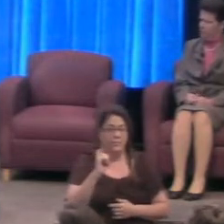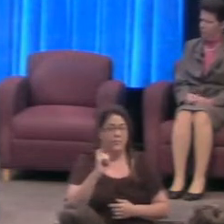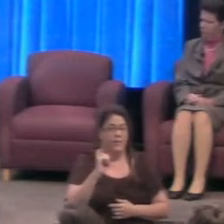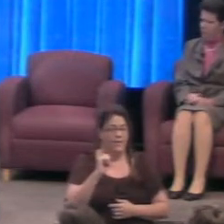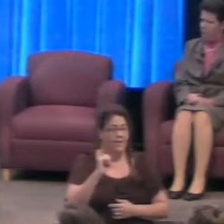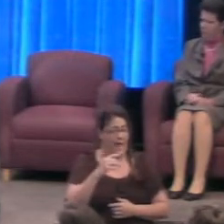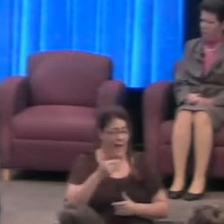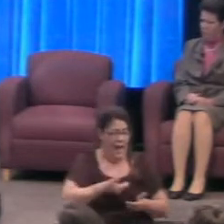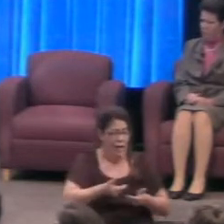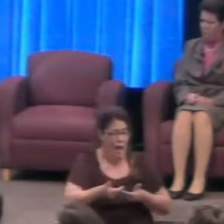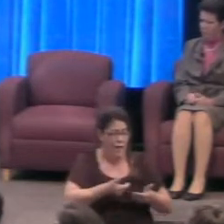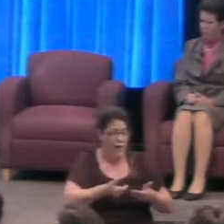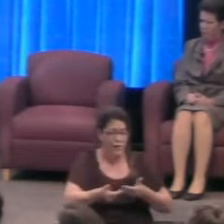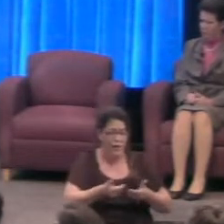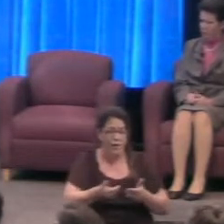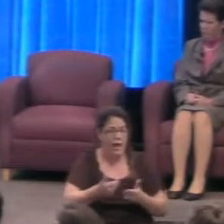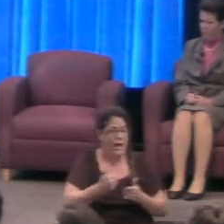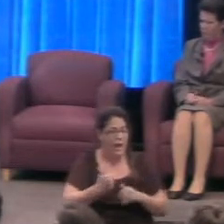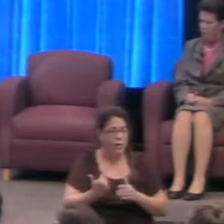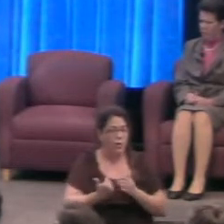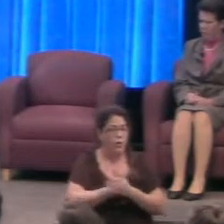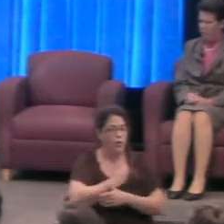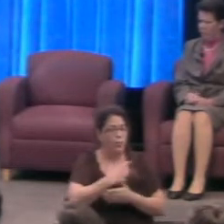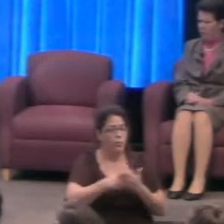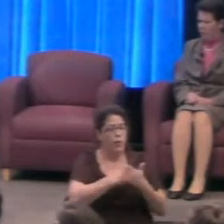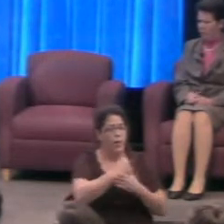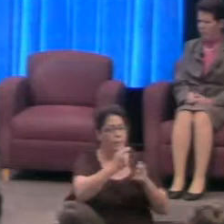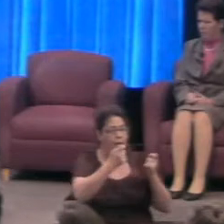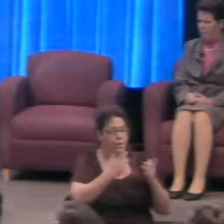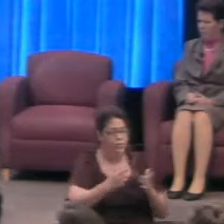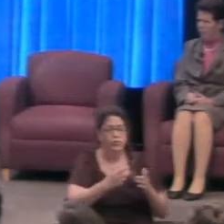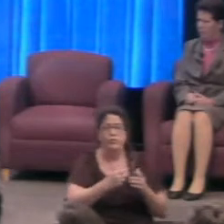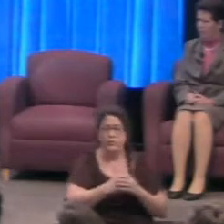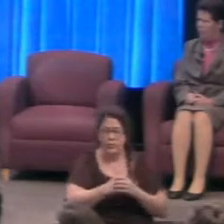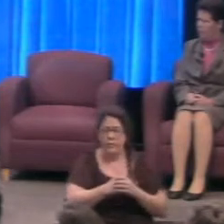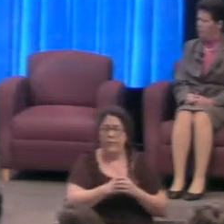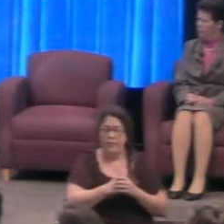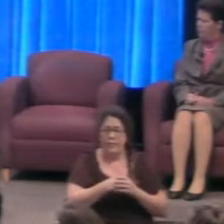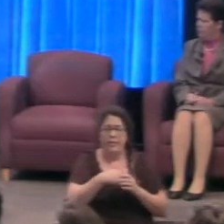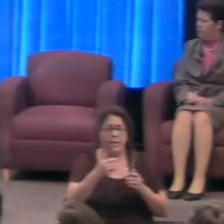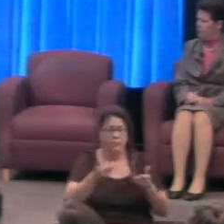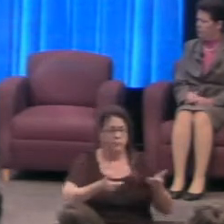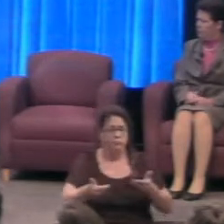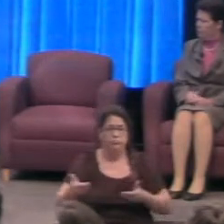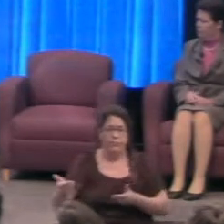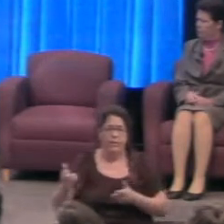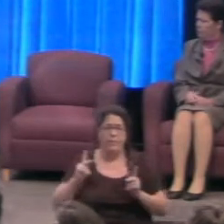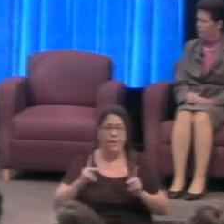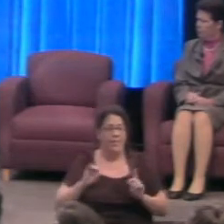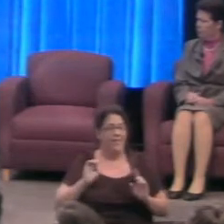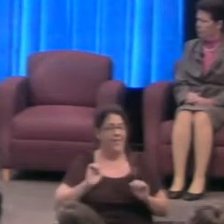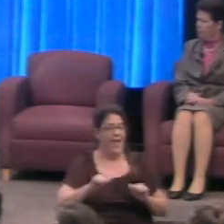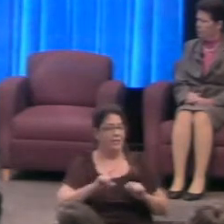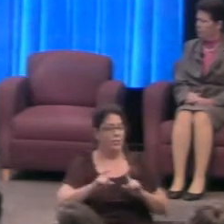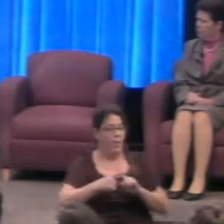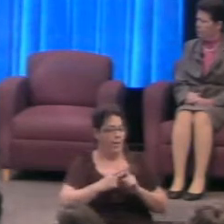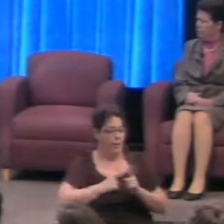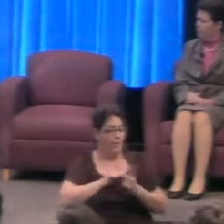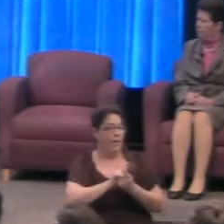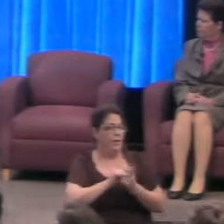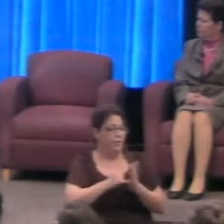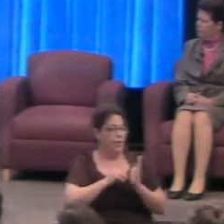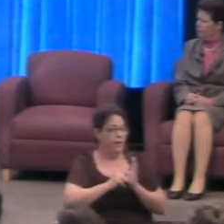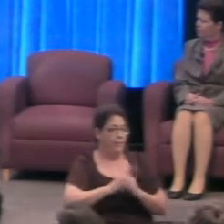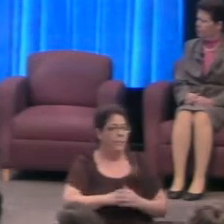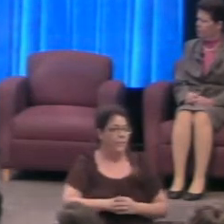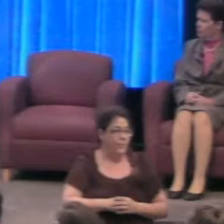surge and placement of new program managers. It was in this capacity that I got to know Janet. So